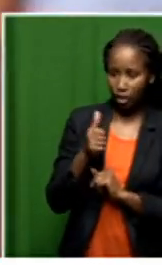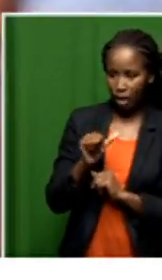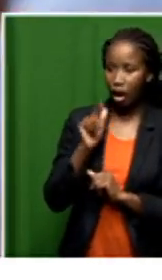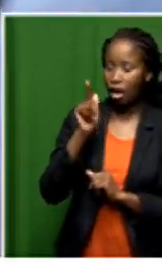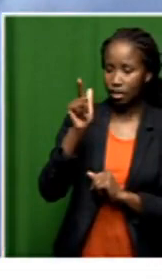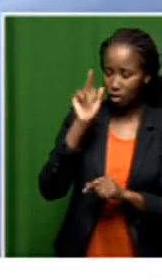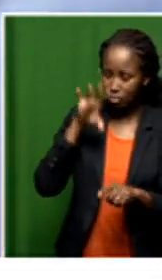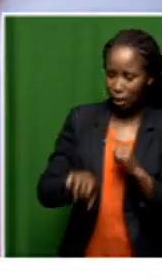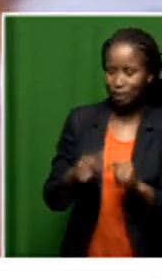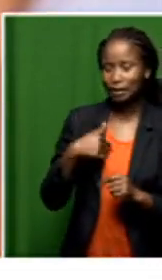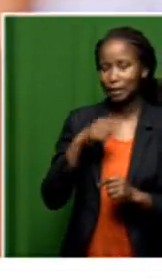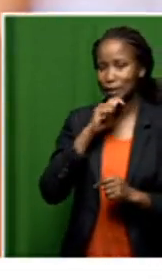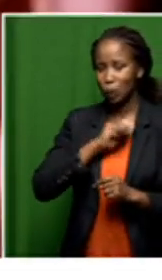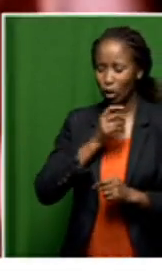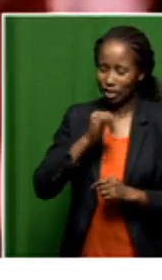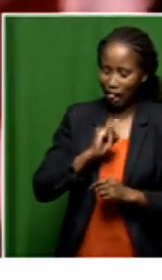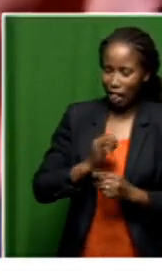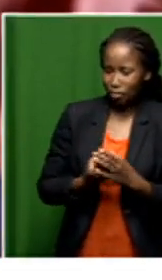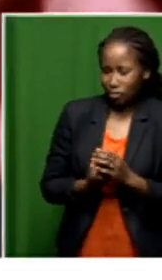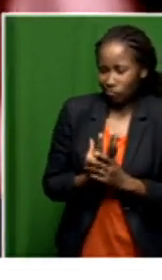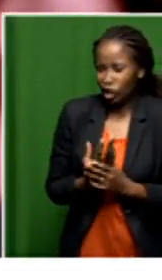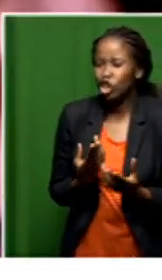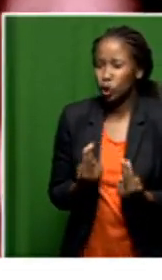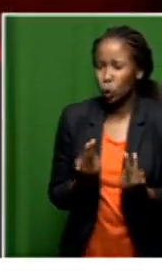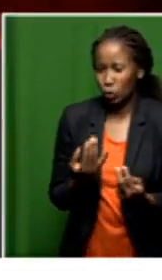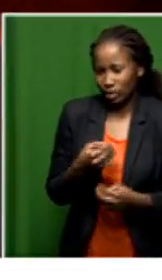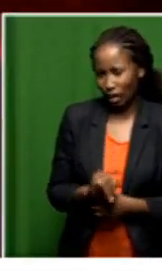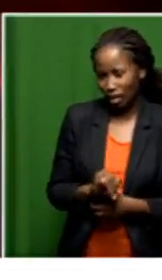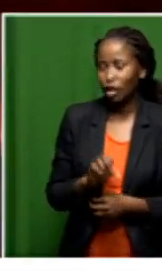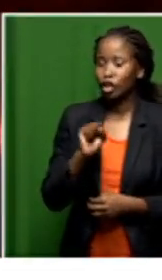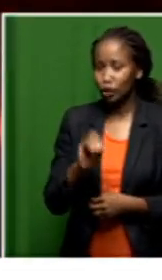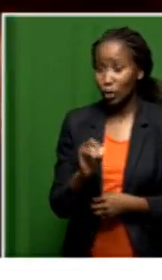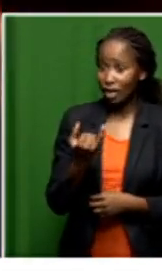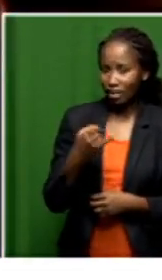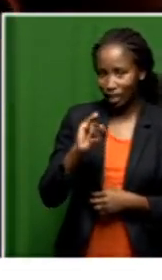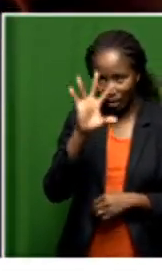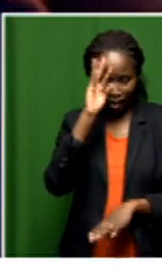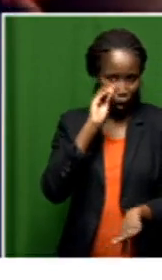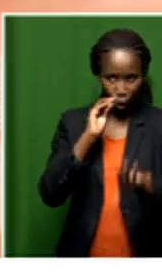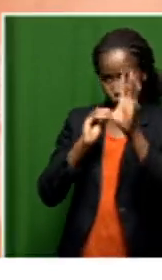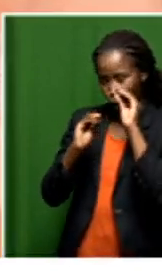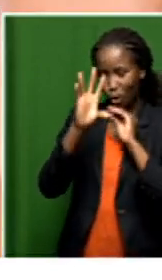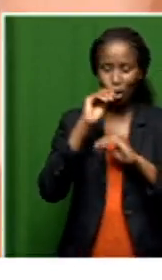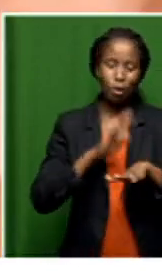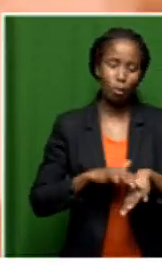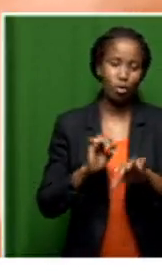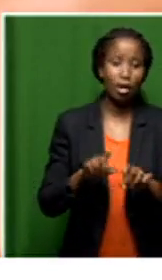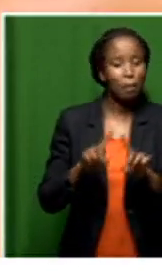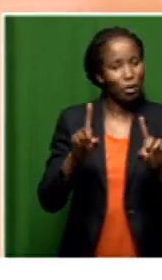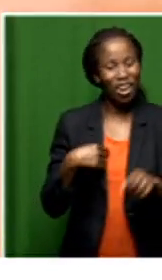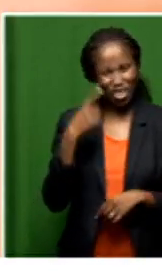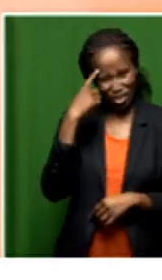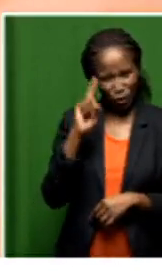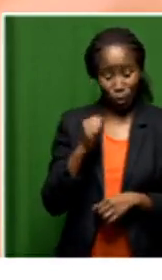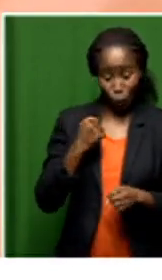trying to figure it out. And I'm also still trying to grow up. I'm a young adult, so I'm learning a lot while I'm going. But I think the highlight of my career